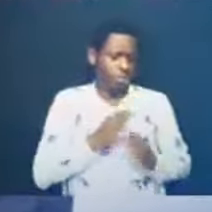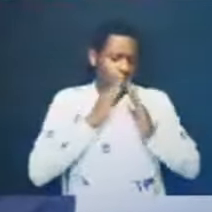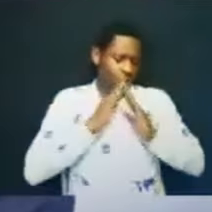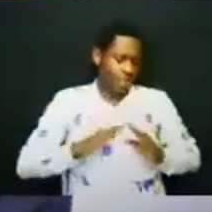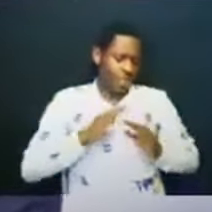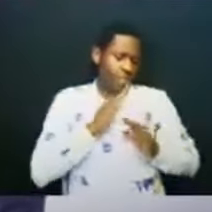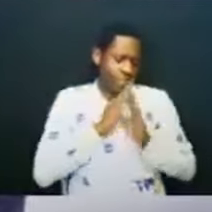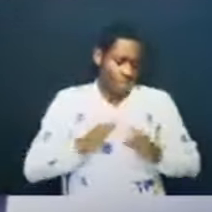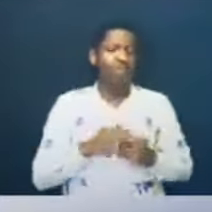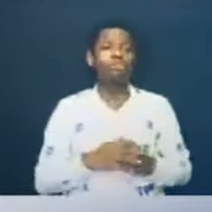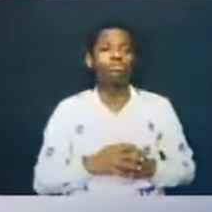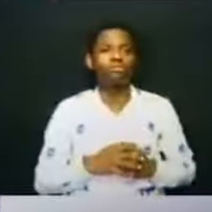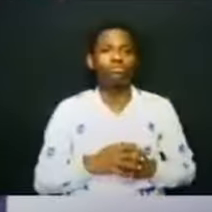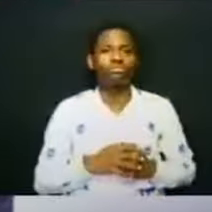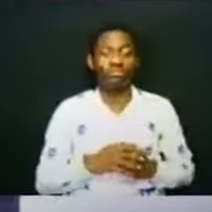this